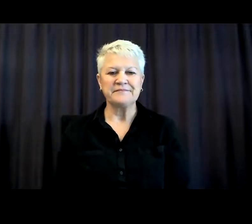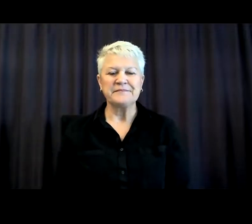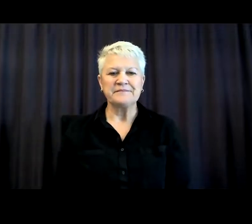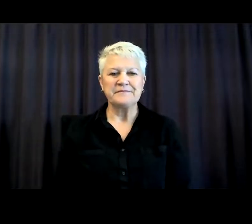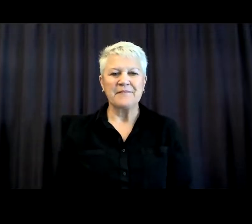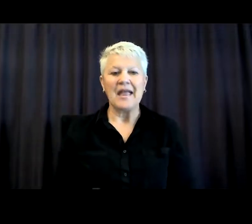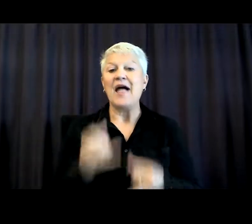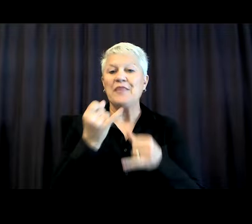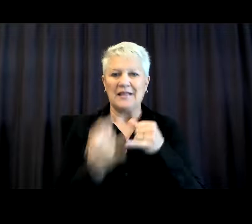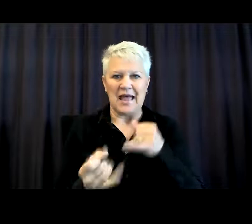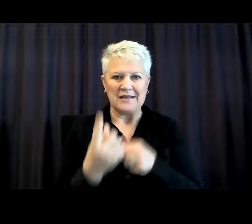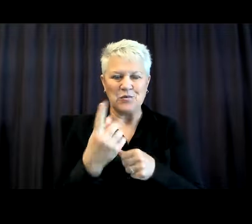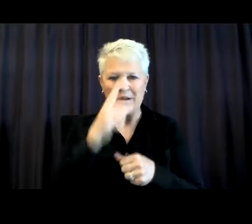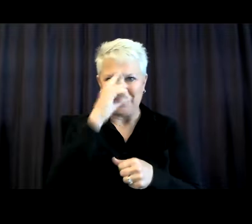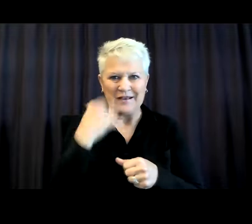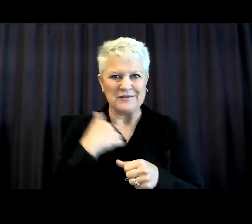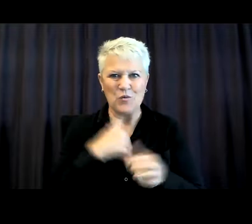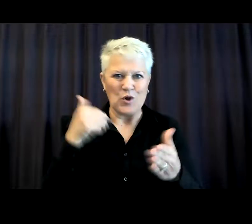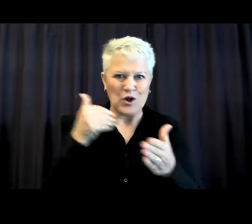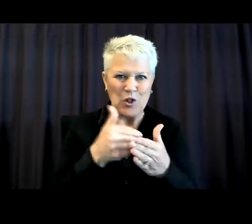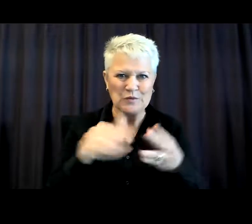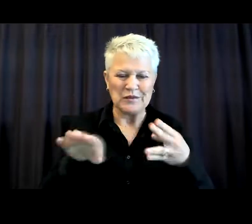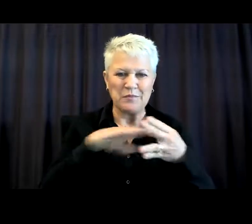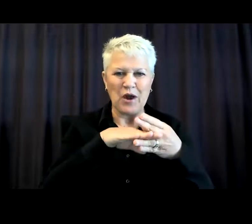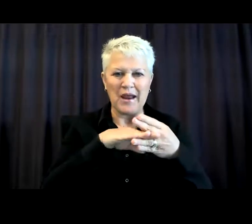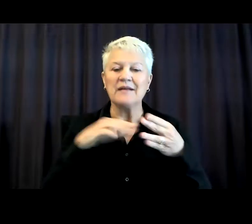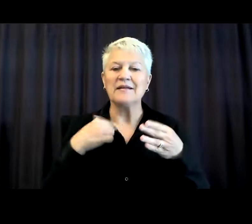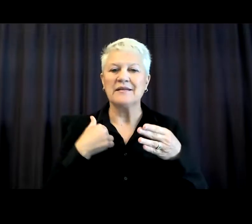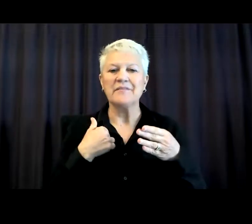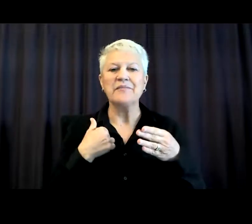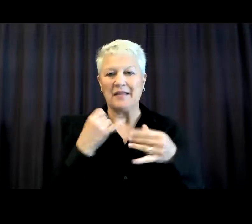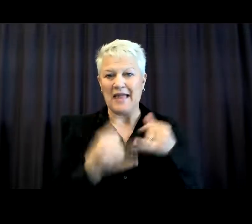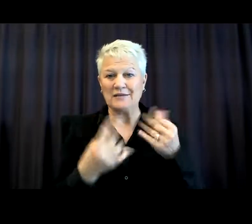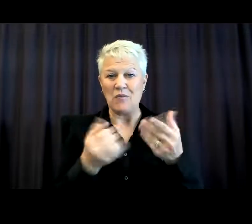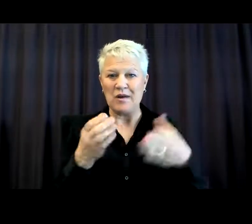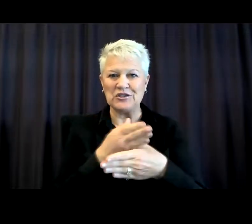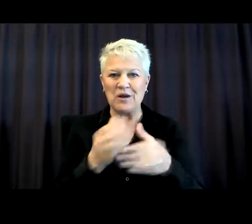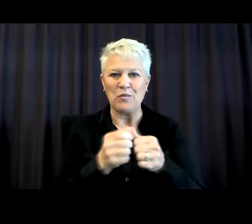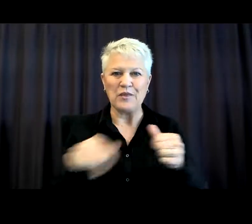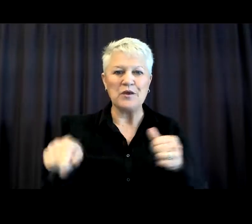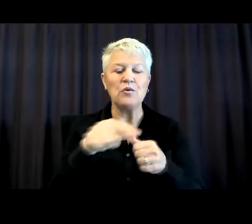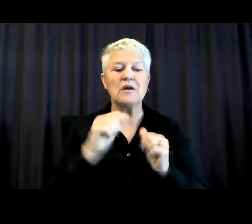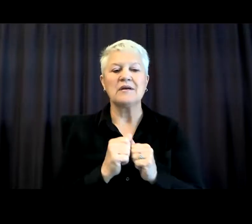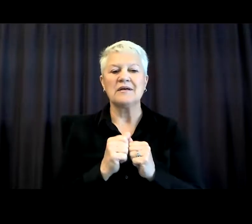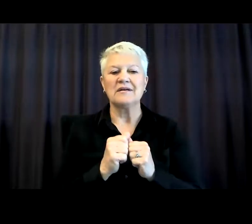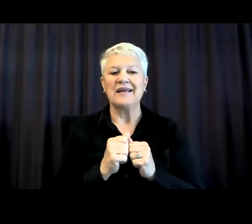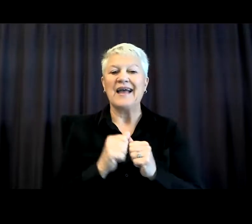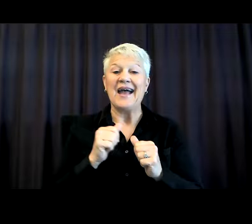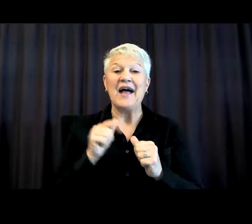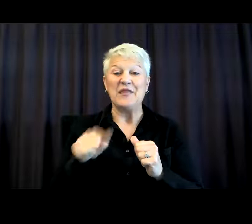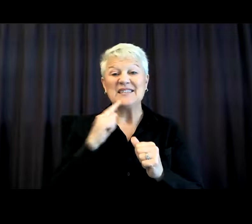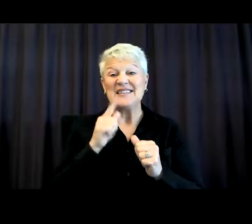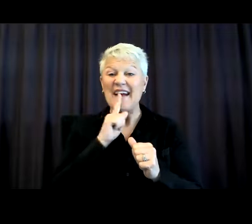And the last one, because we are getting close to break, that I'd like to share with you is this. It's actually a